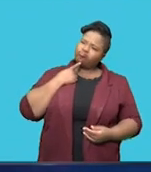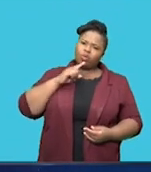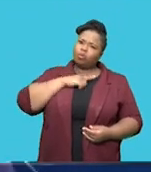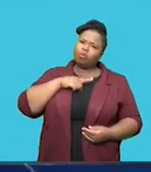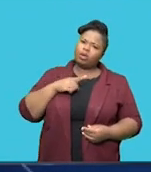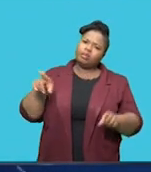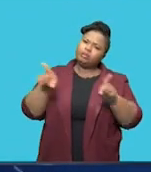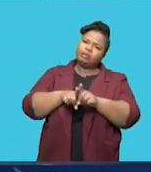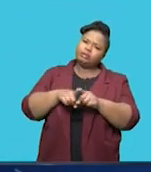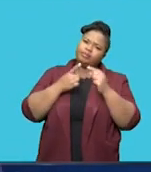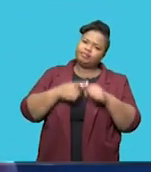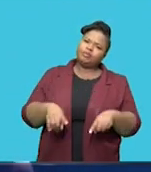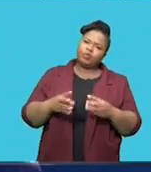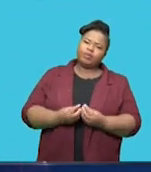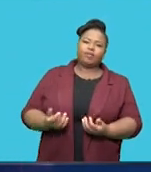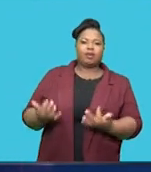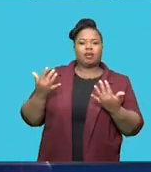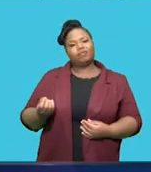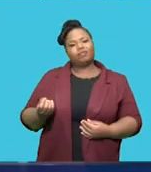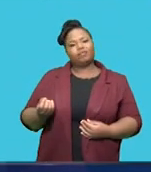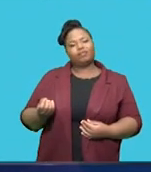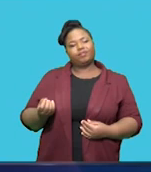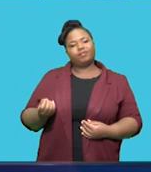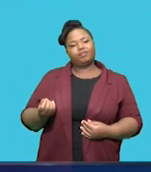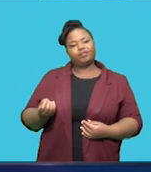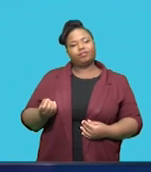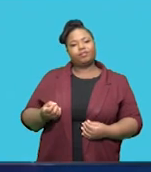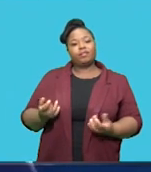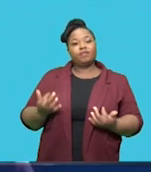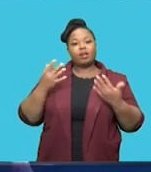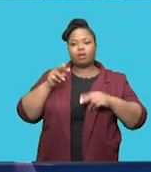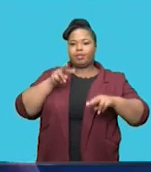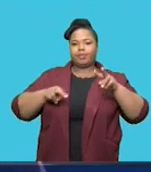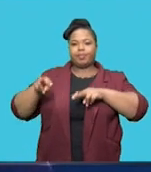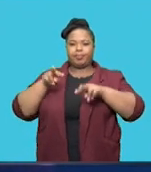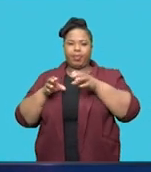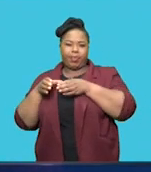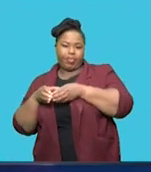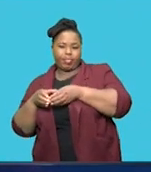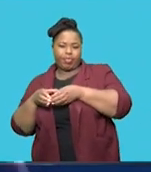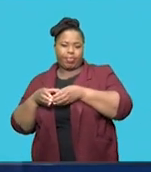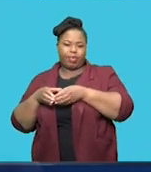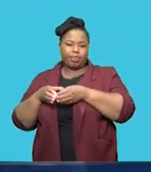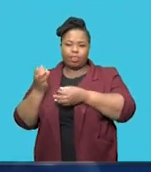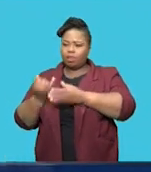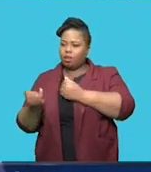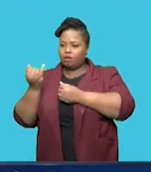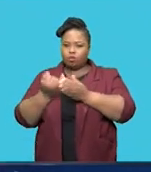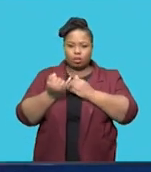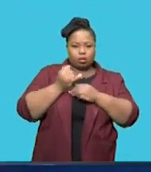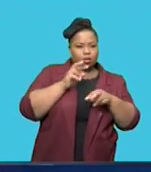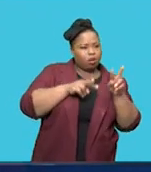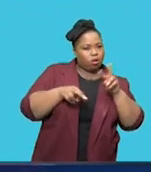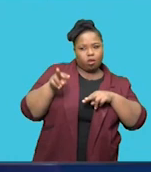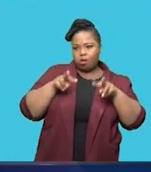with fire? Maybe have sort of patrollers, a sort of a smaller nyana individuals who's going to be